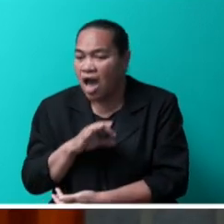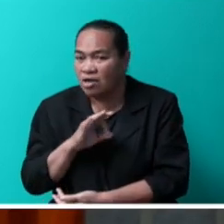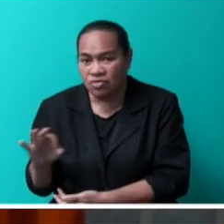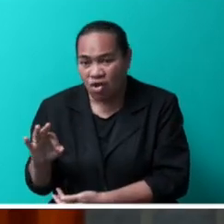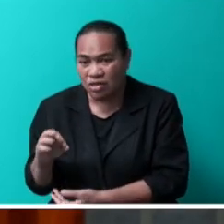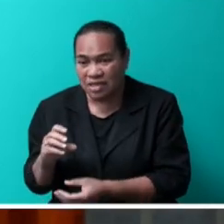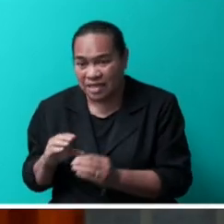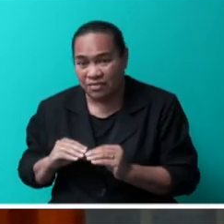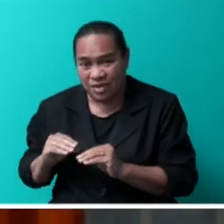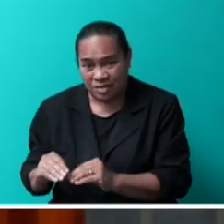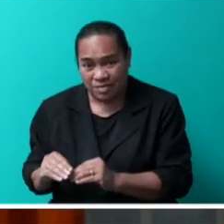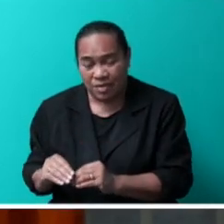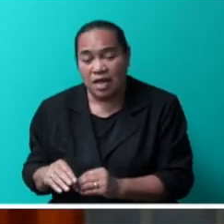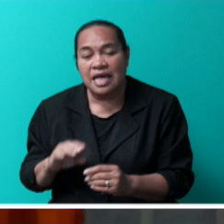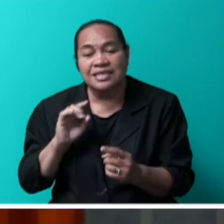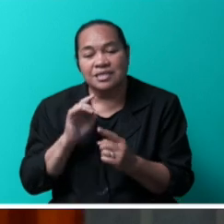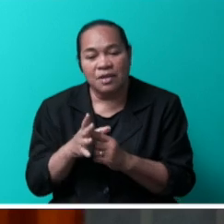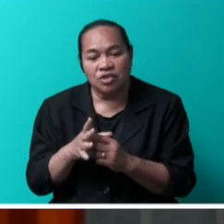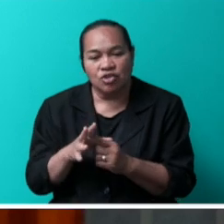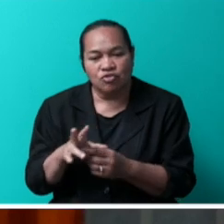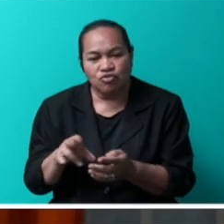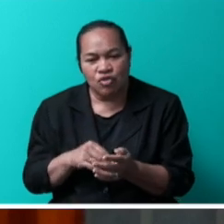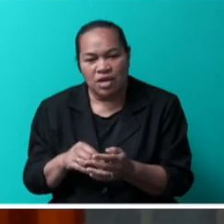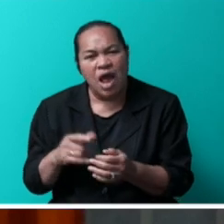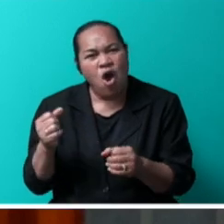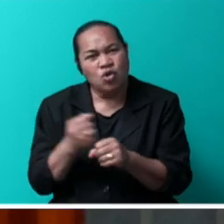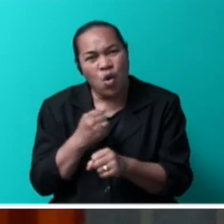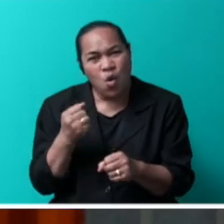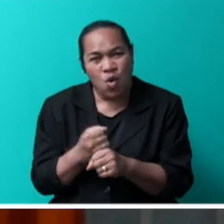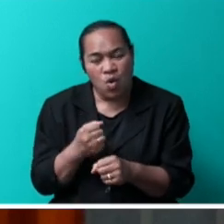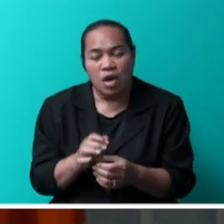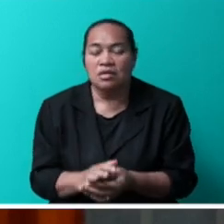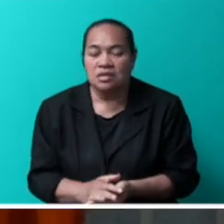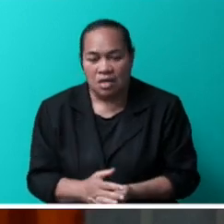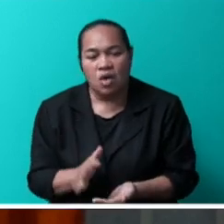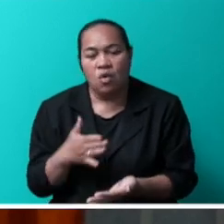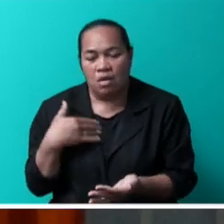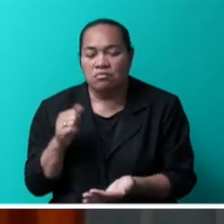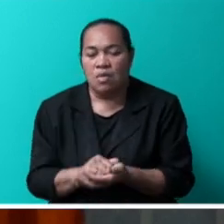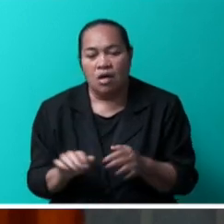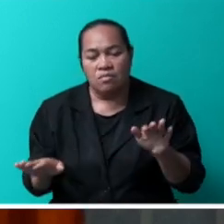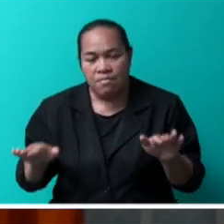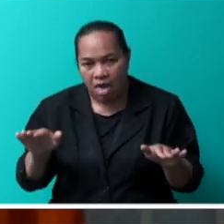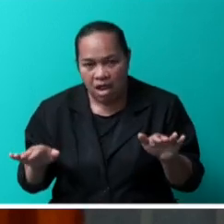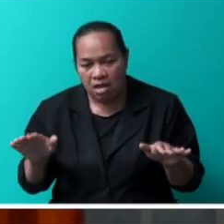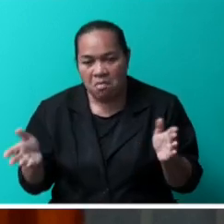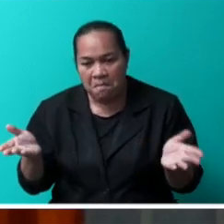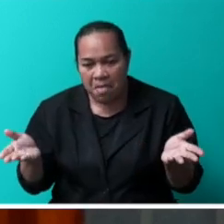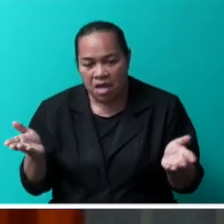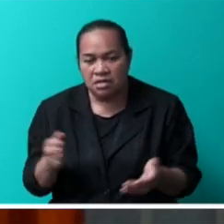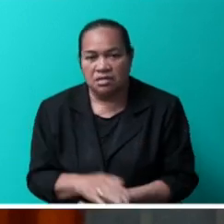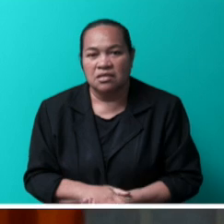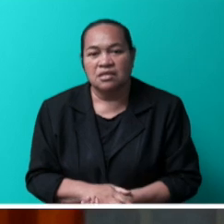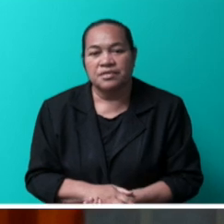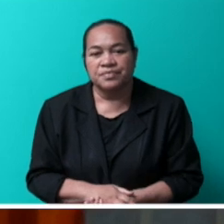reserves, which are the special drawing rights and gold, are well balanced in terms of asset holding and liabilities, which